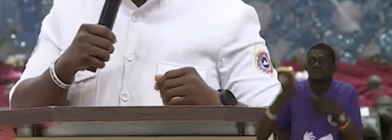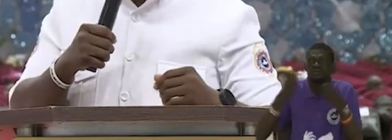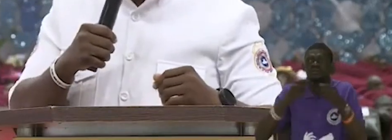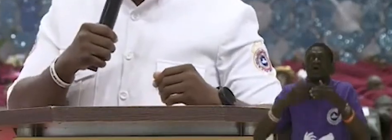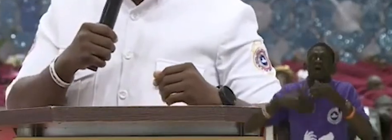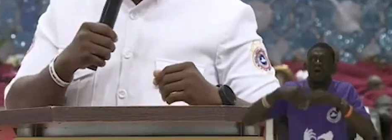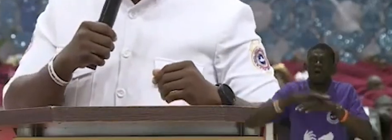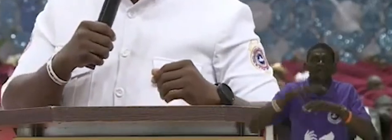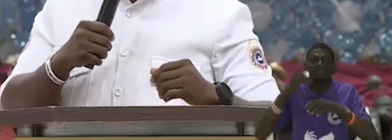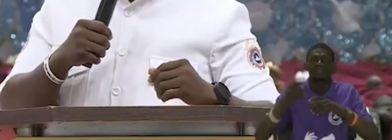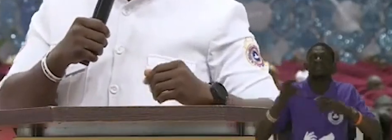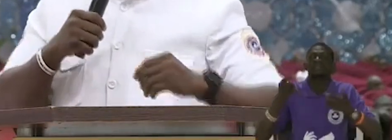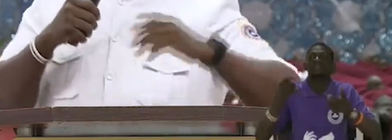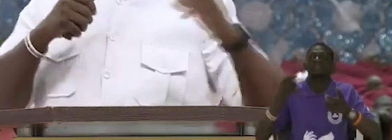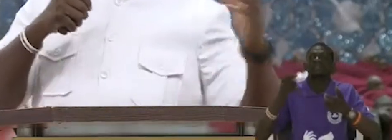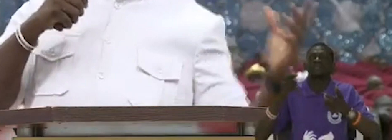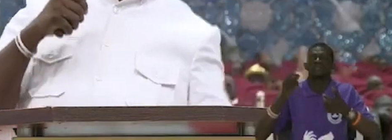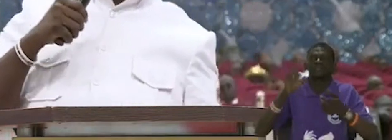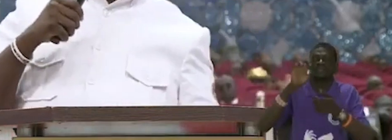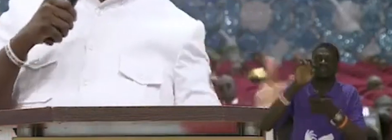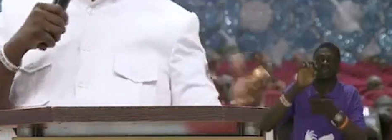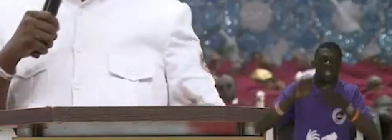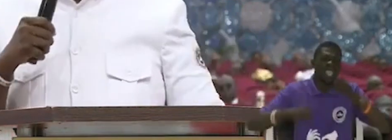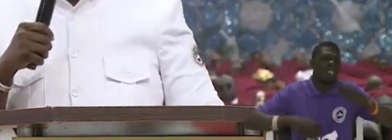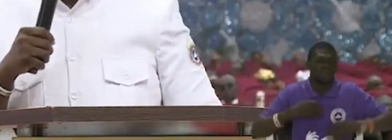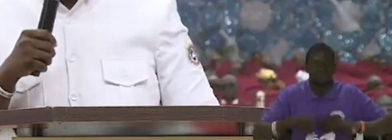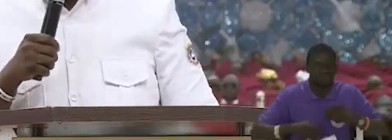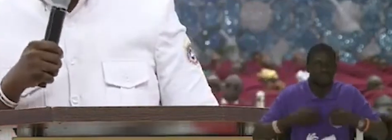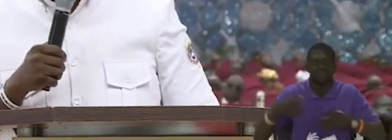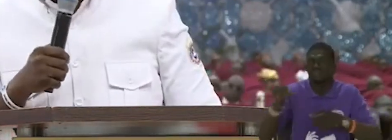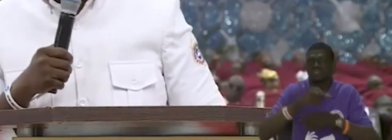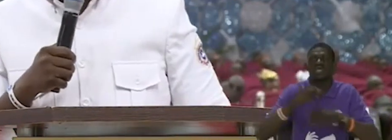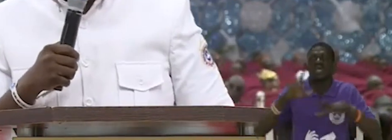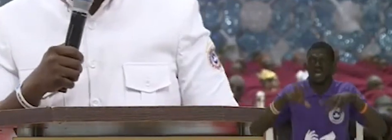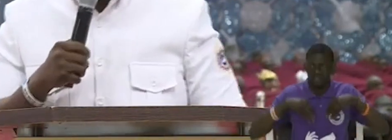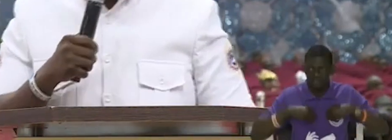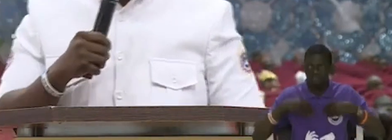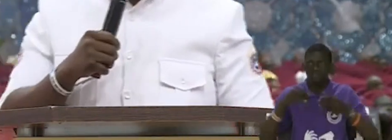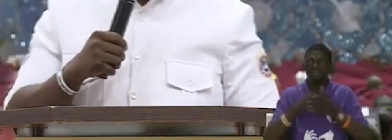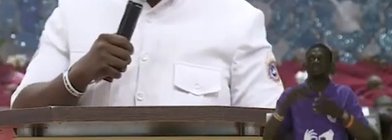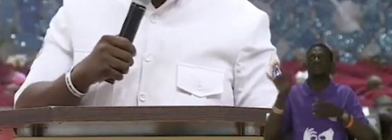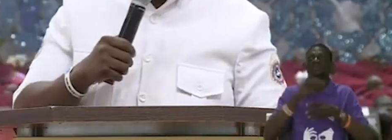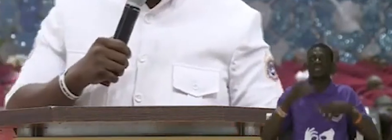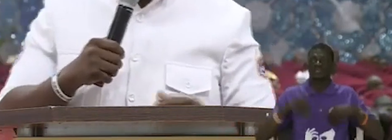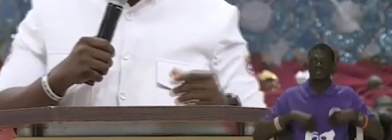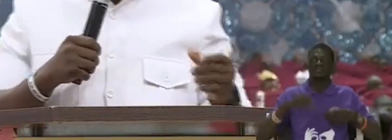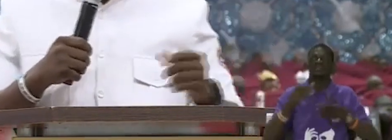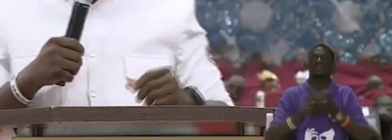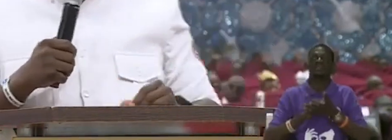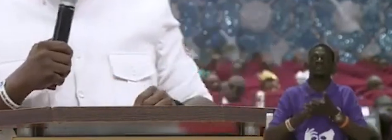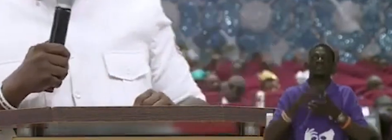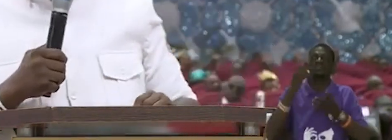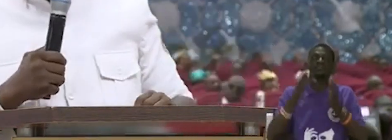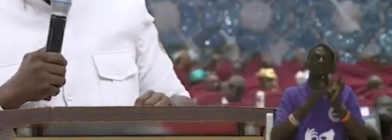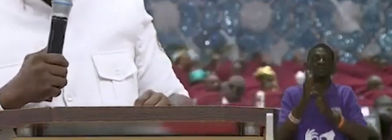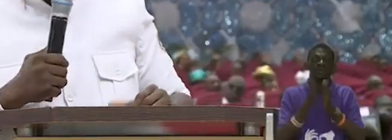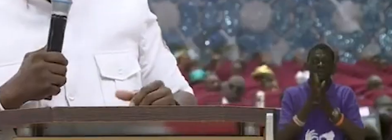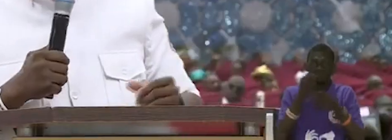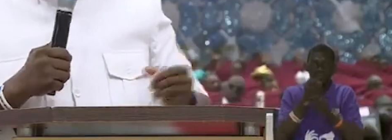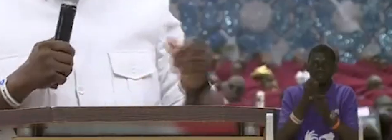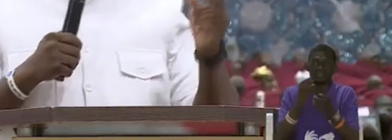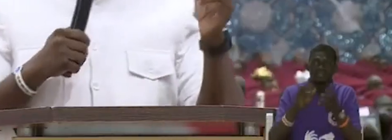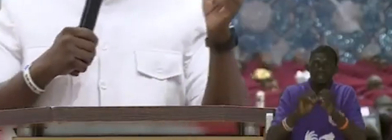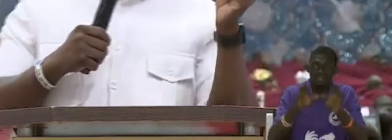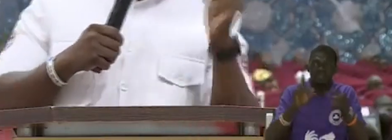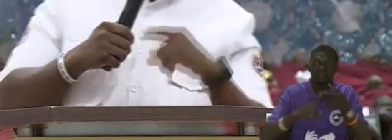emotions. So he accepted that fate. He accepted that fate. The Bible makes it clear to us